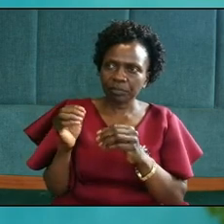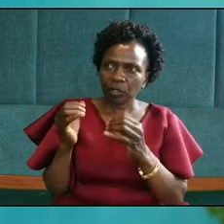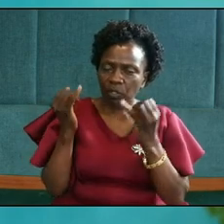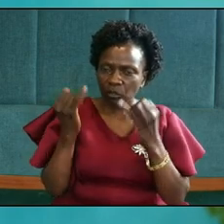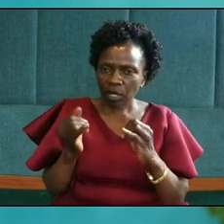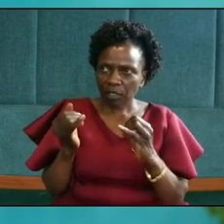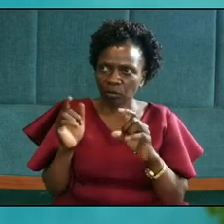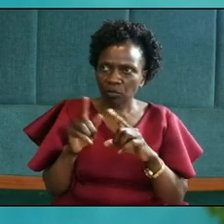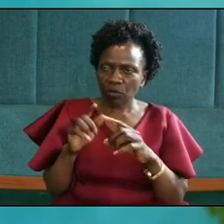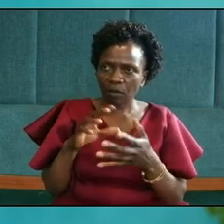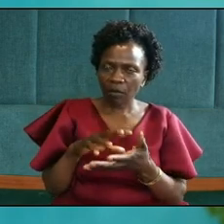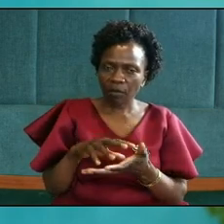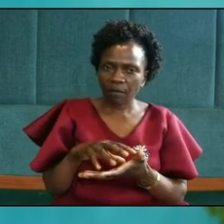find